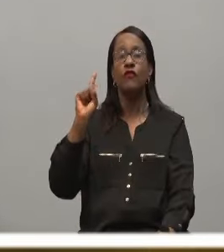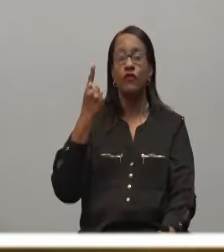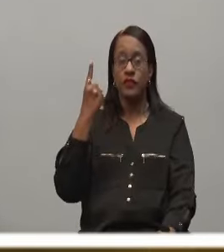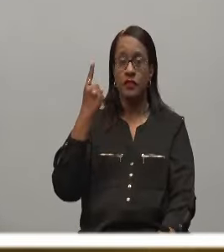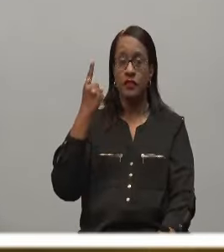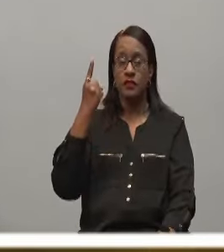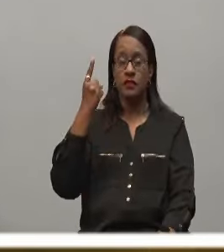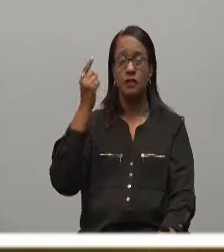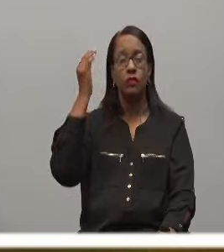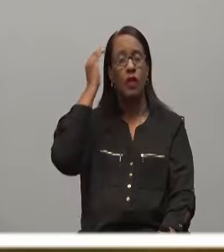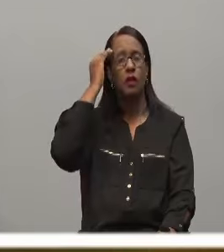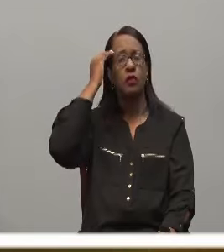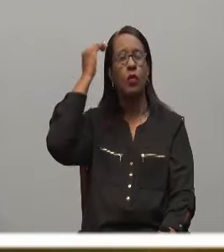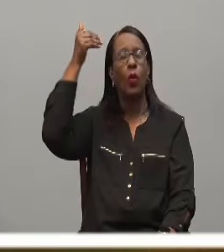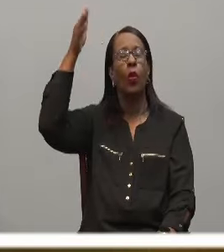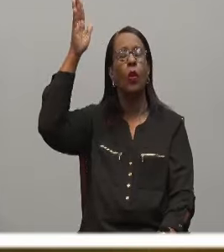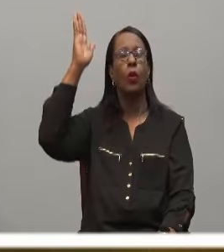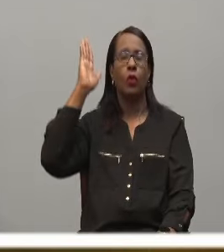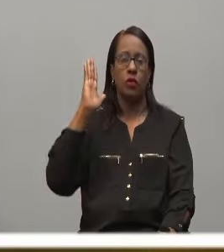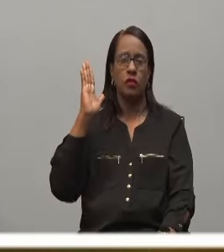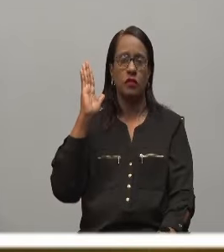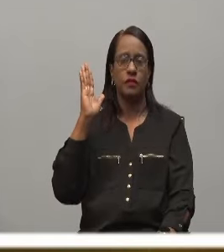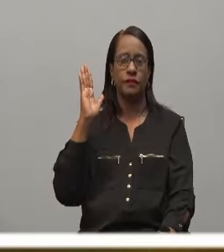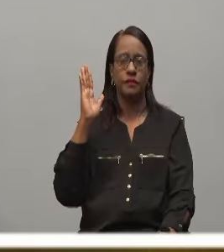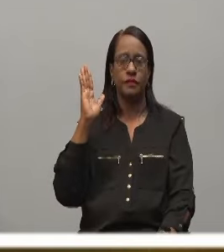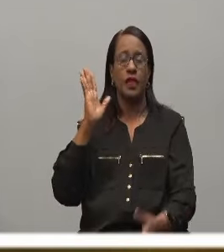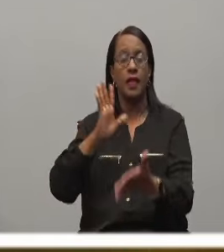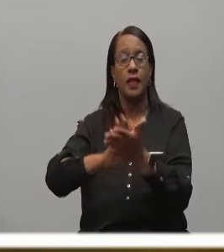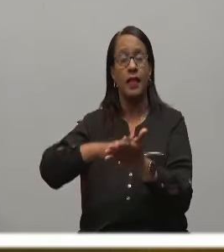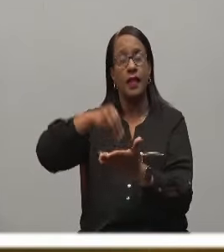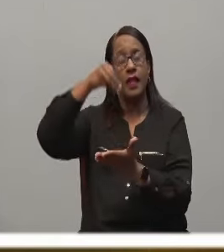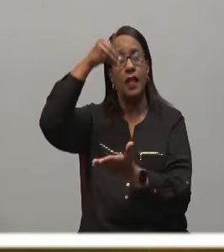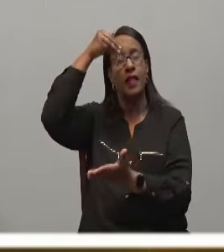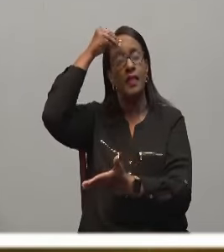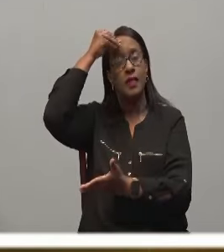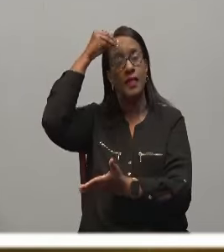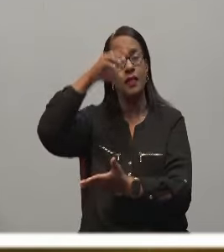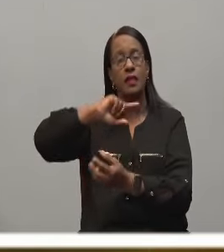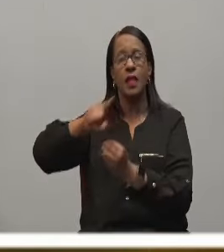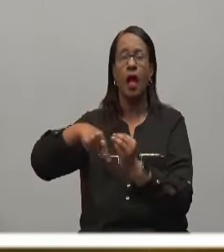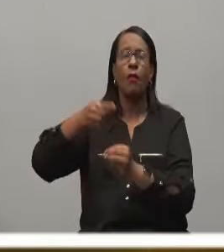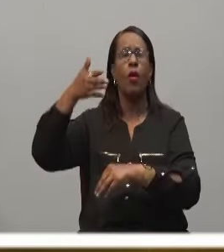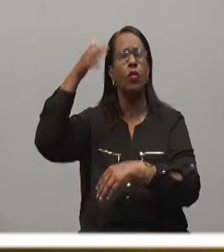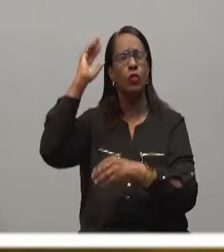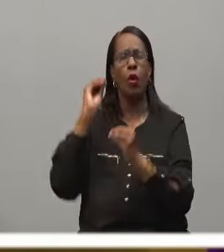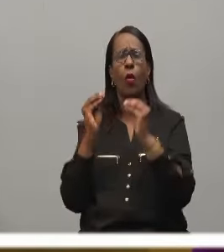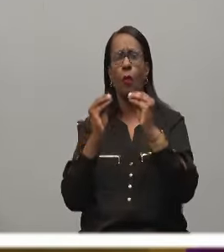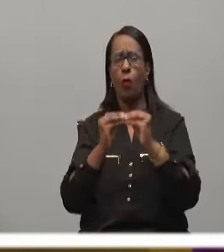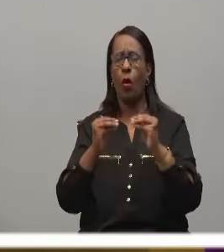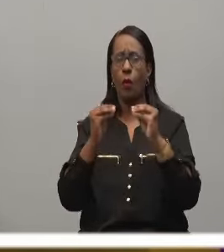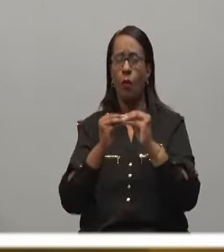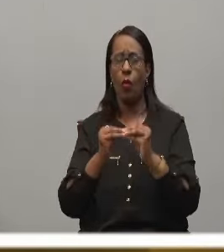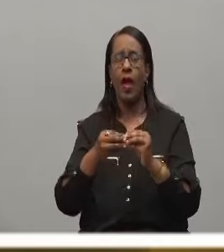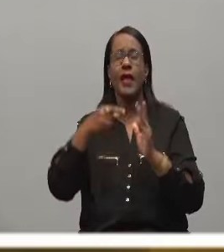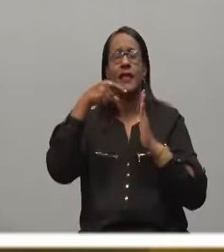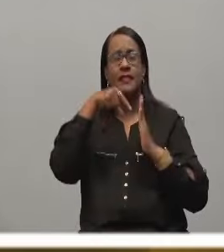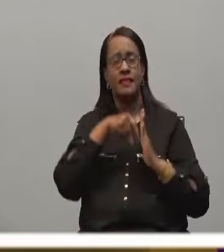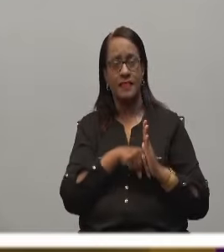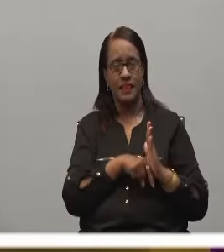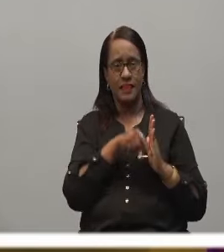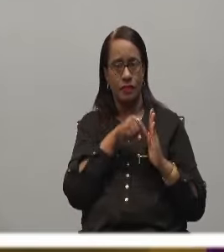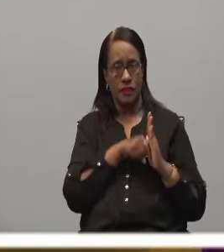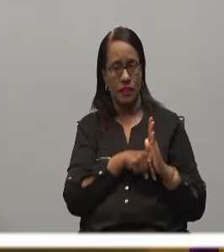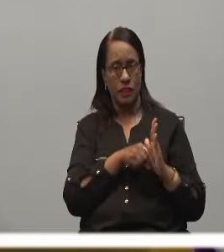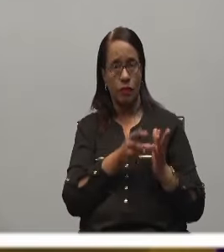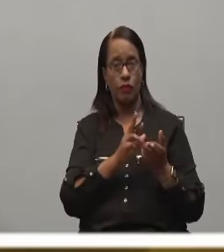he is. By learning who he is and entering more deeply into relationship with